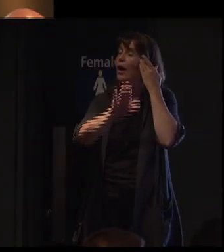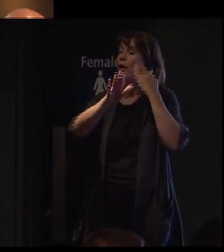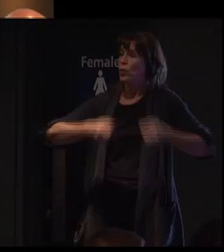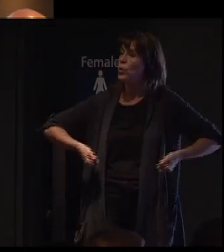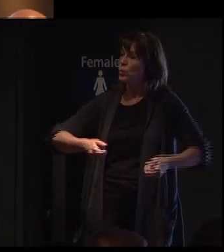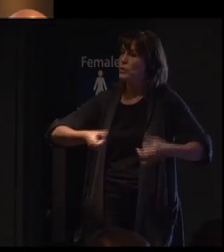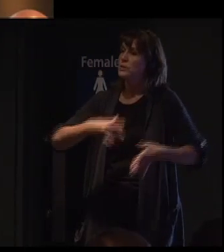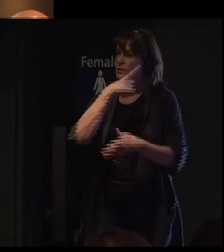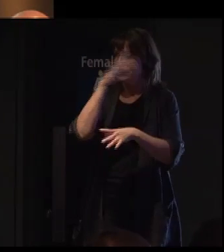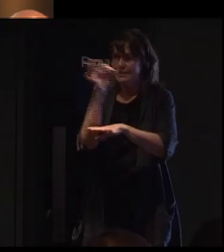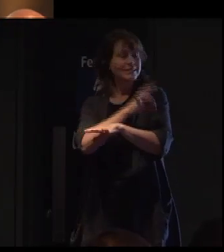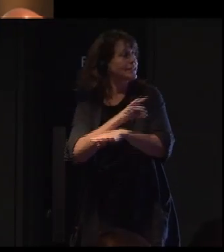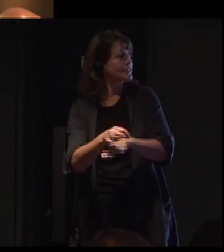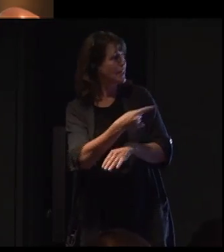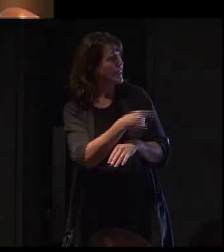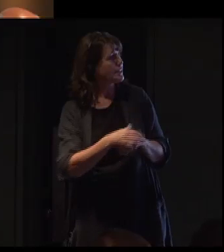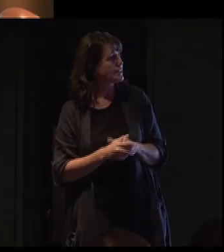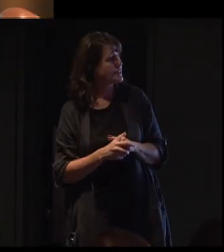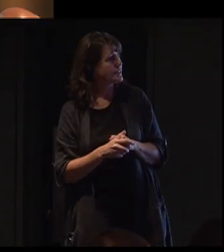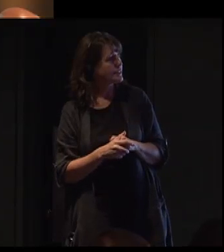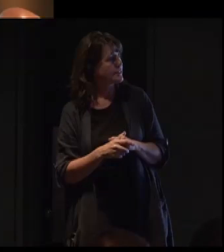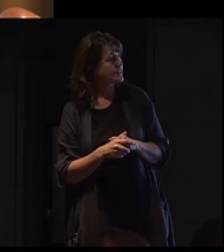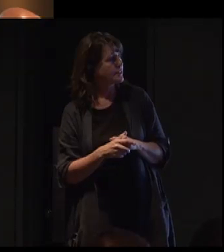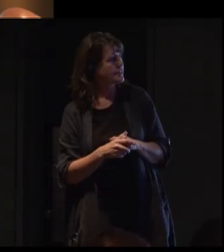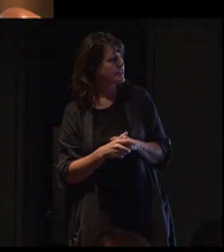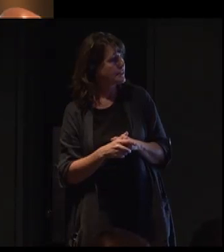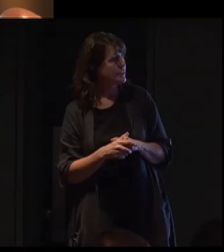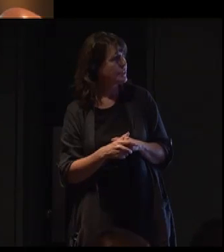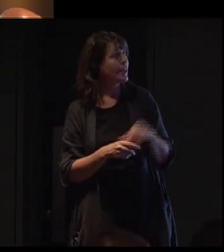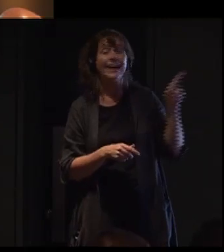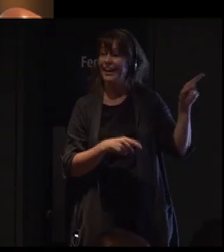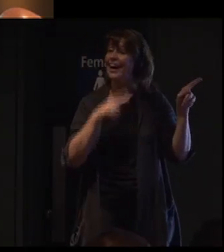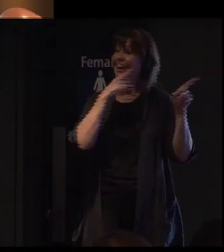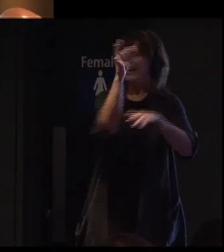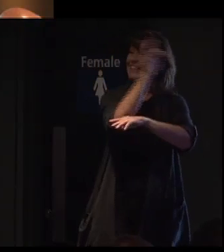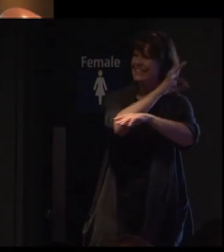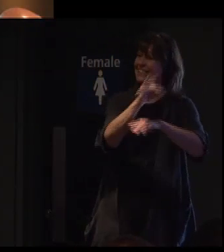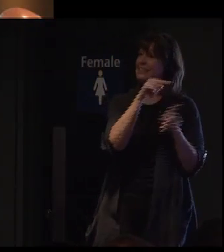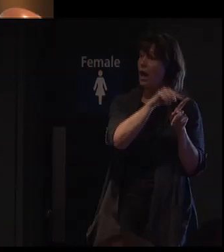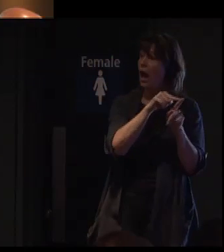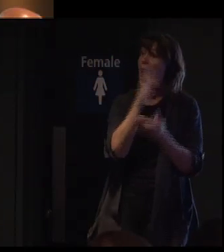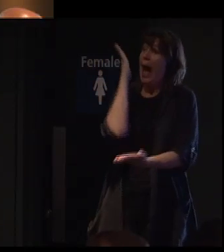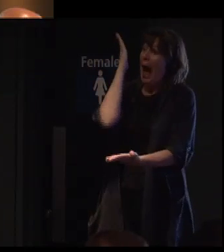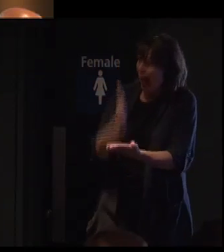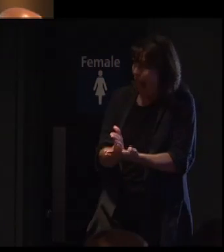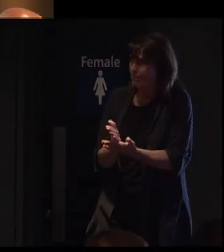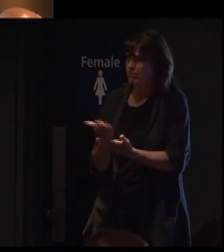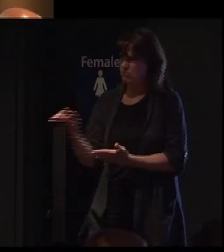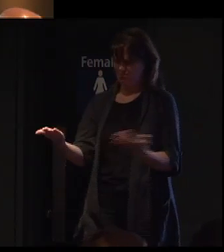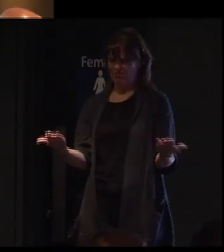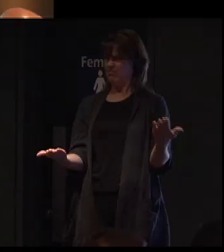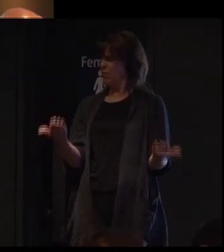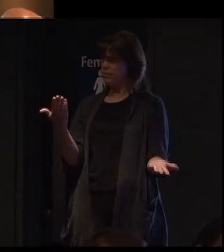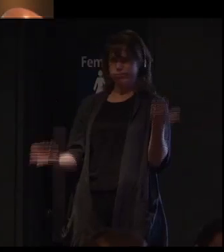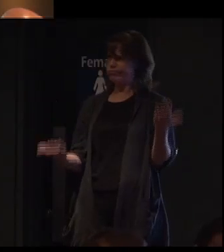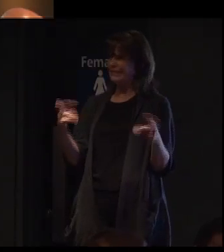be designed, and the actual ramp that we discovered in one of the stadia. I'm not sure whether it's in line with safety